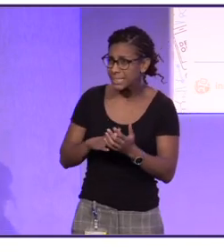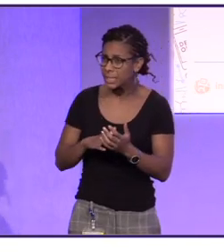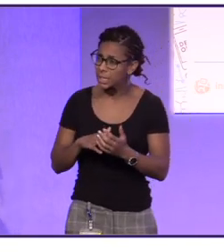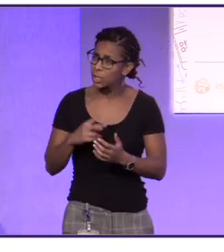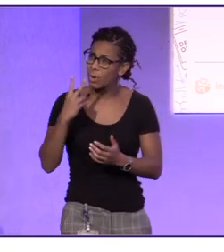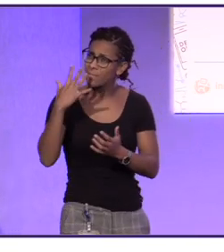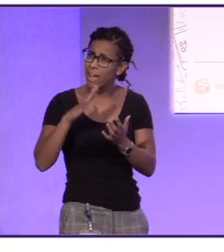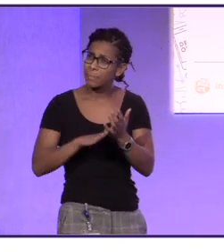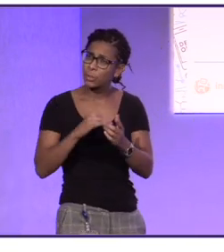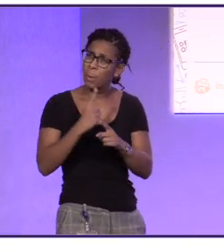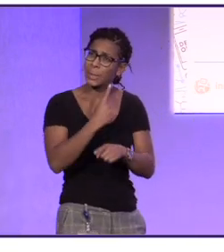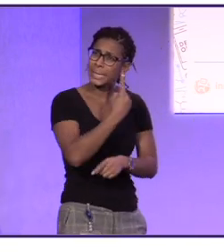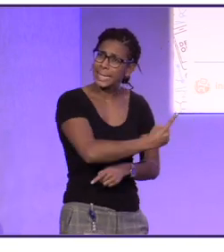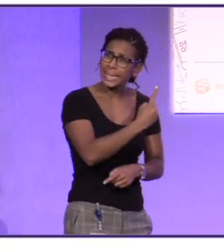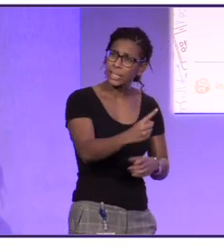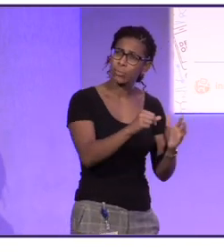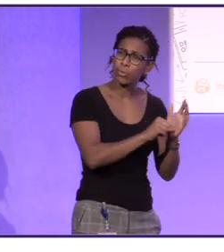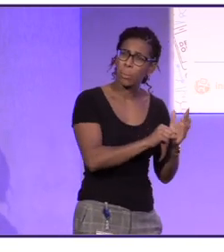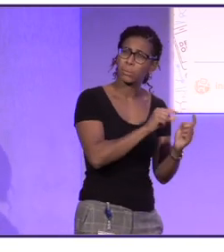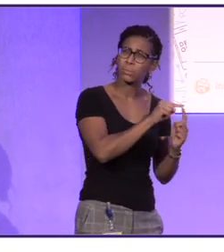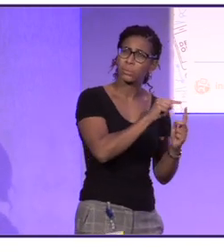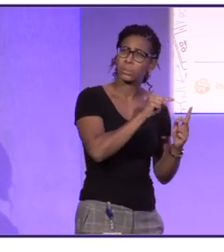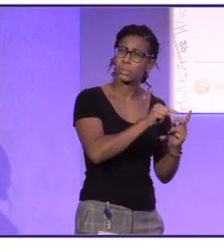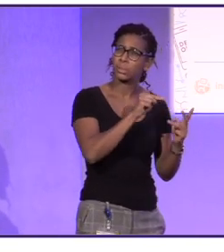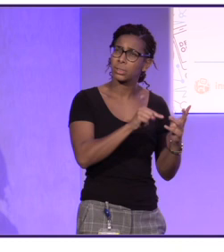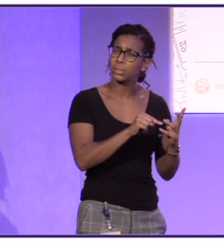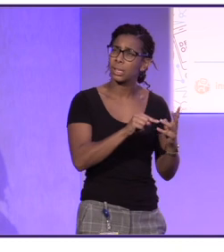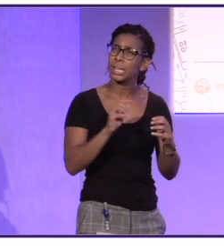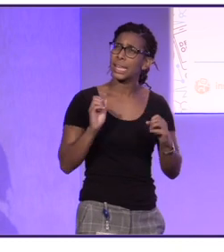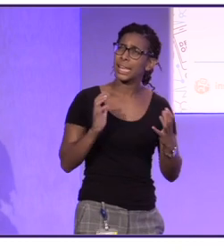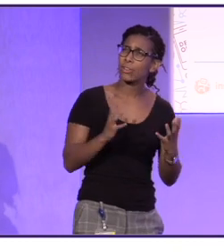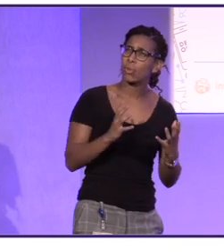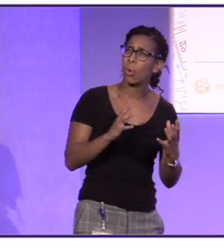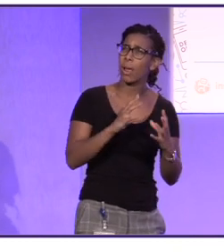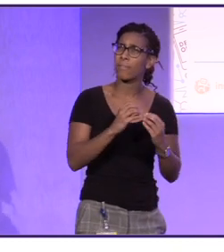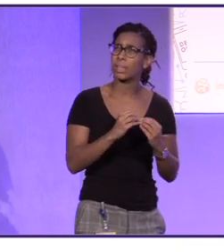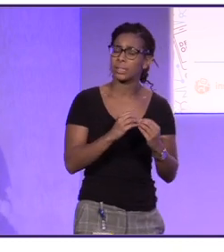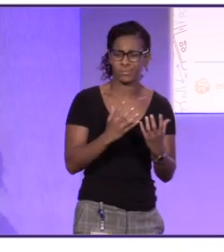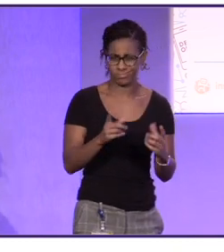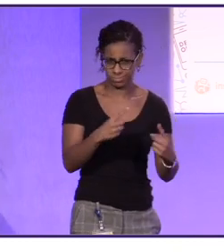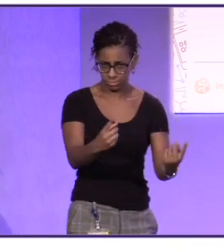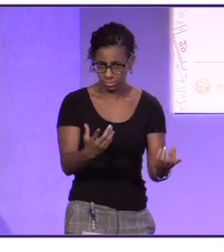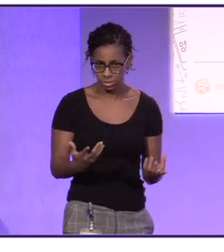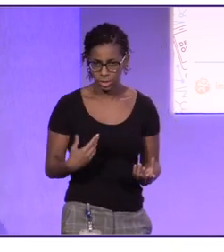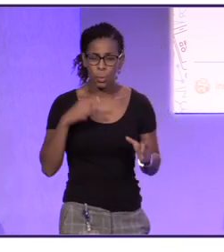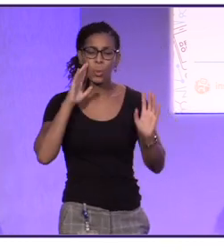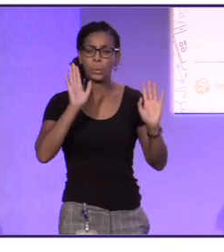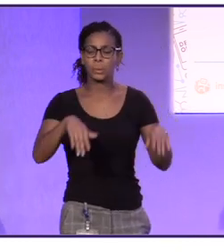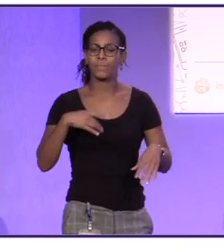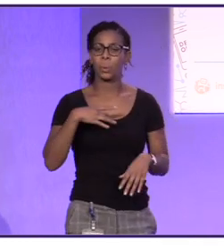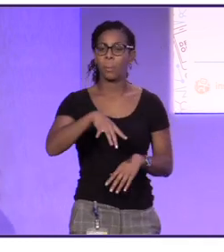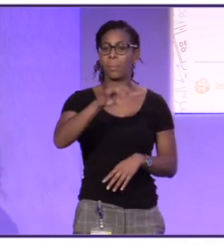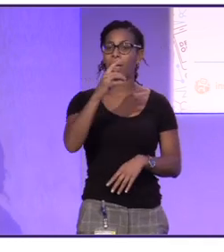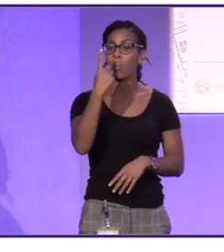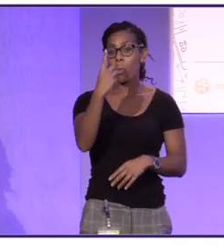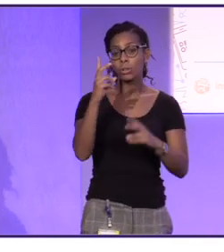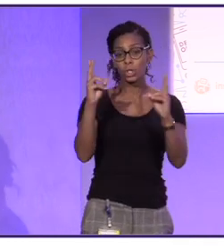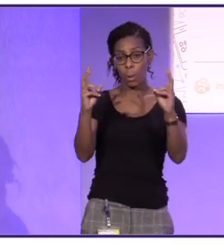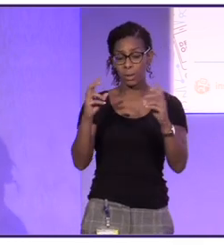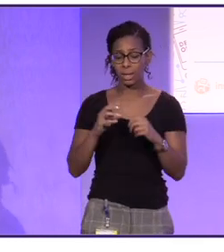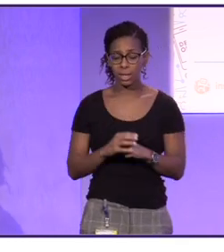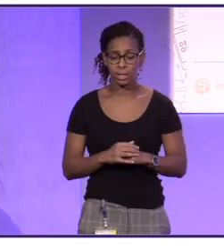problems, except the introduction and the outro, this wouldn't work. And so we decided to just go for one topic